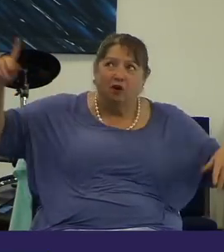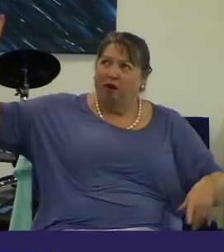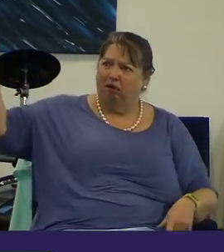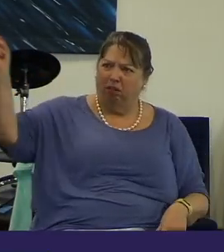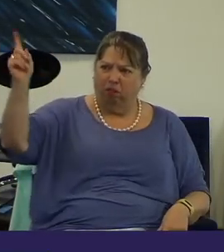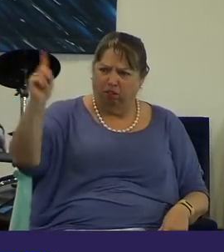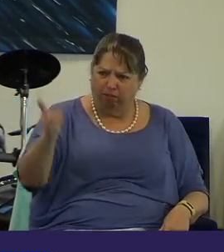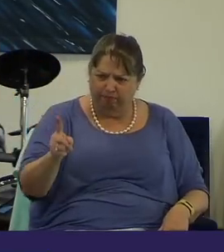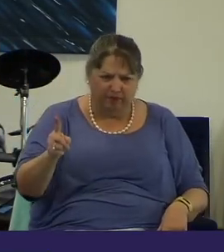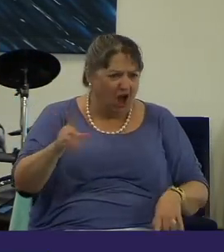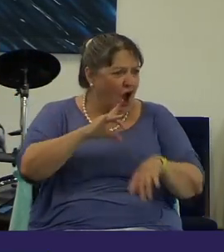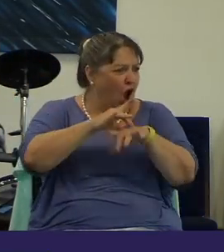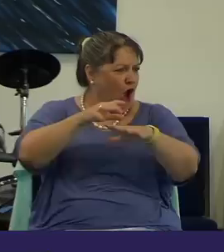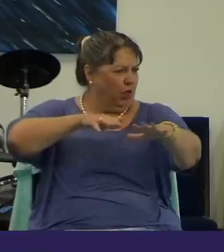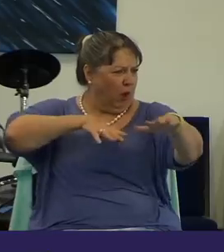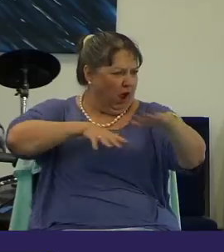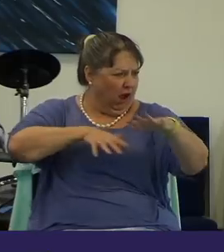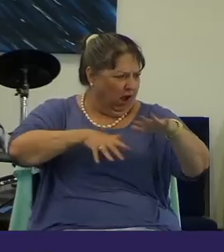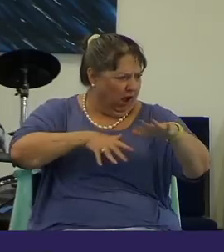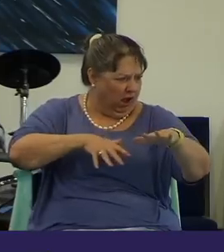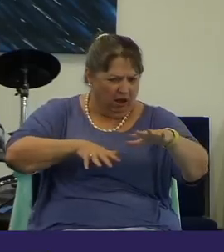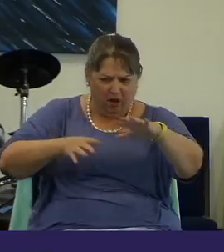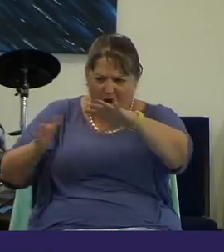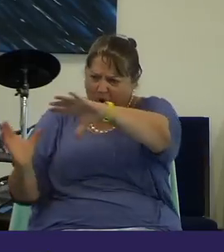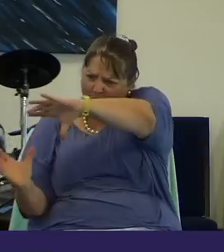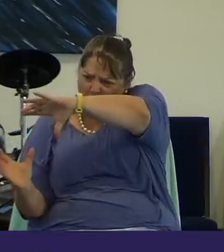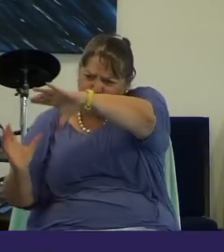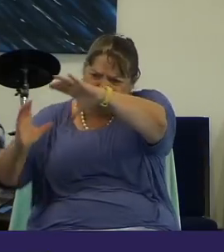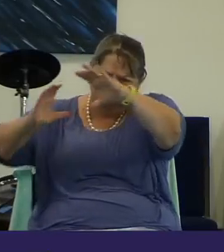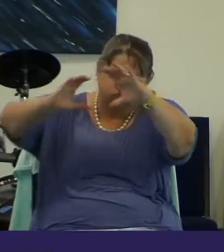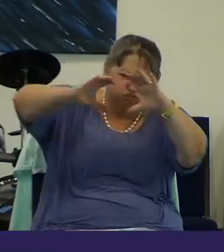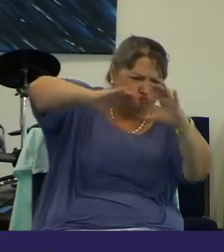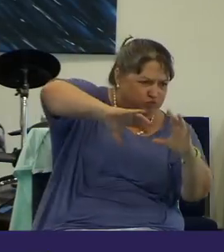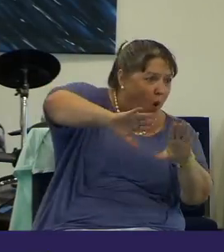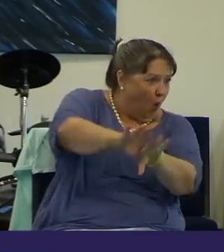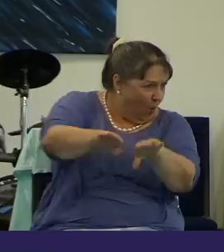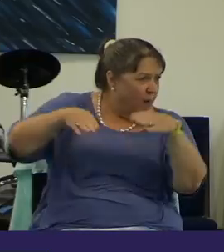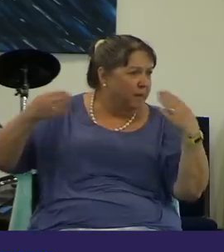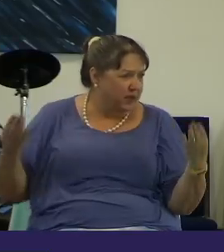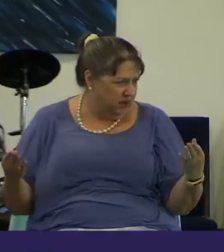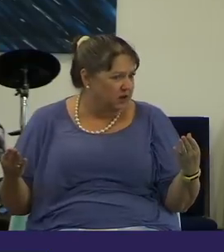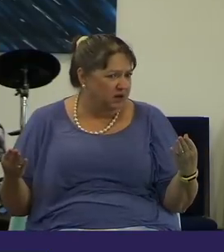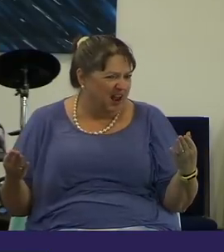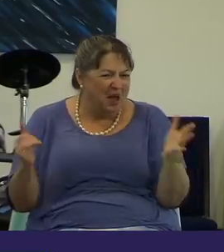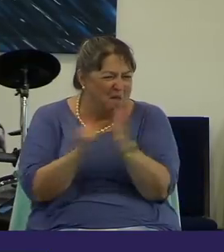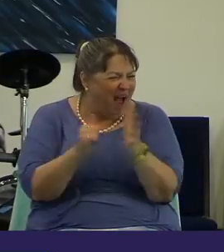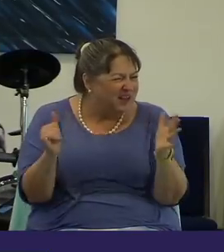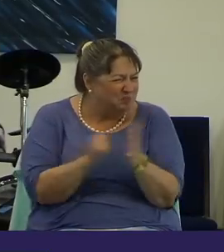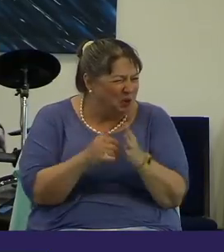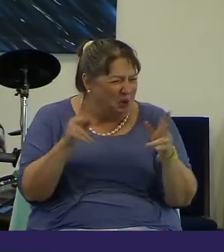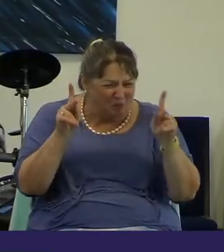no human being alone could remove. And when that tomb was opened, they found that the body of Jesus was no longer